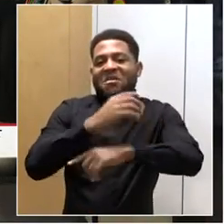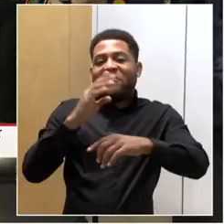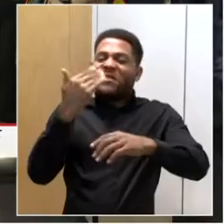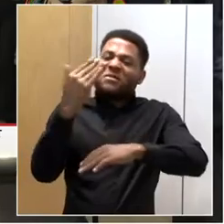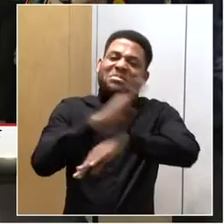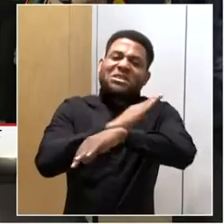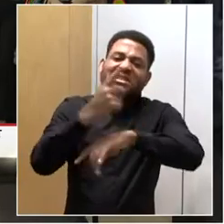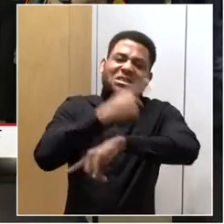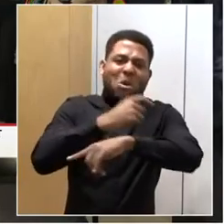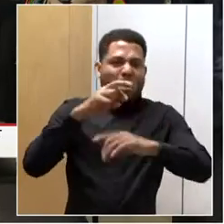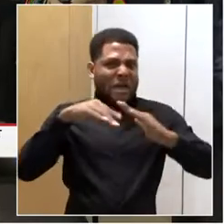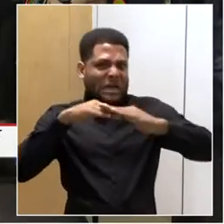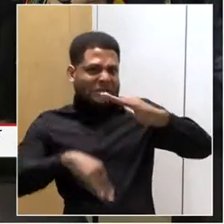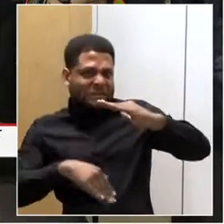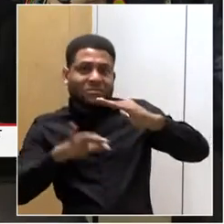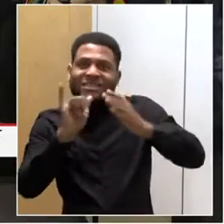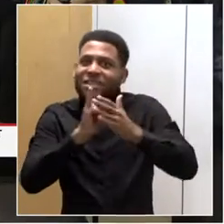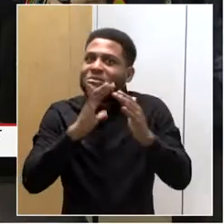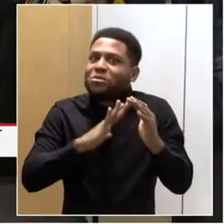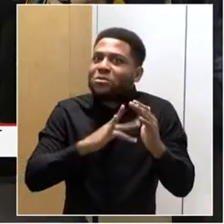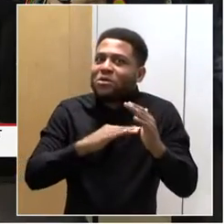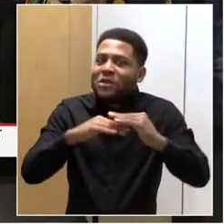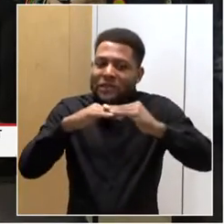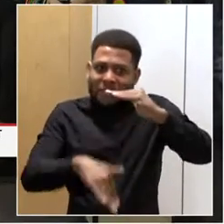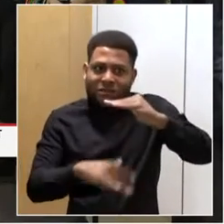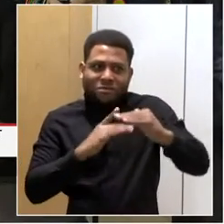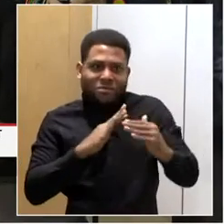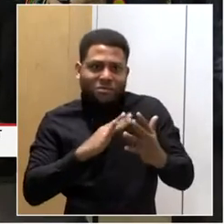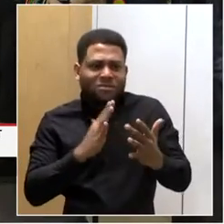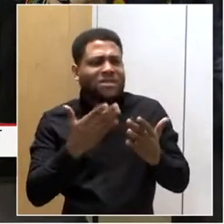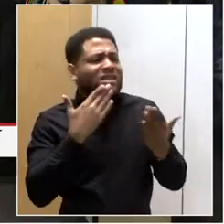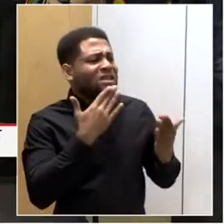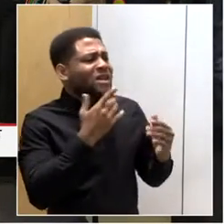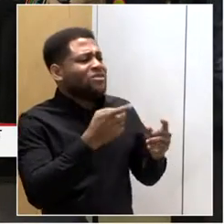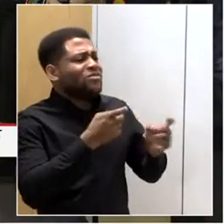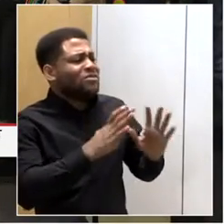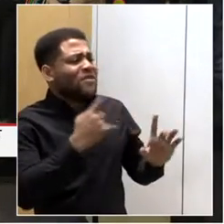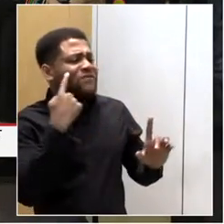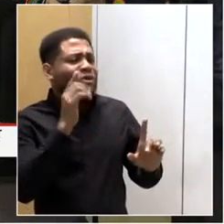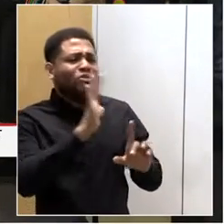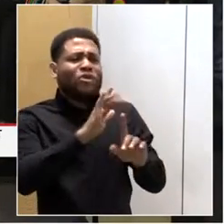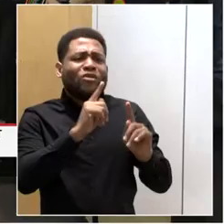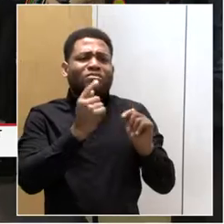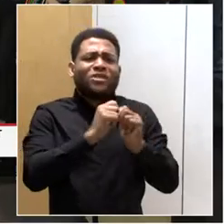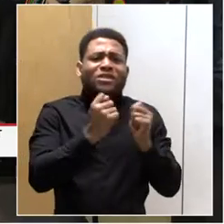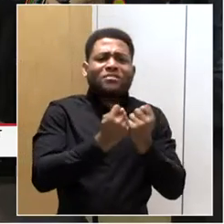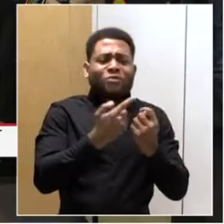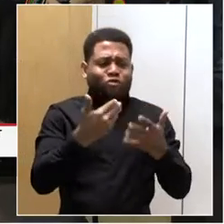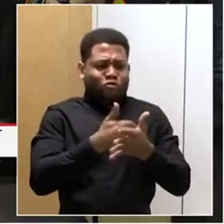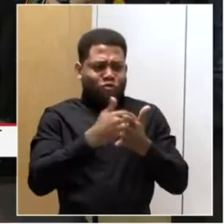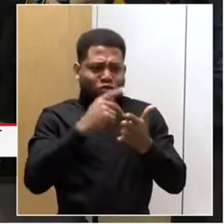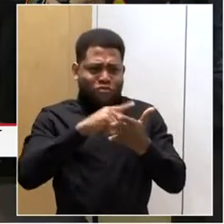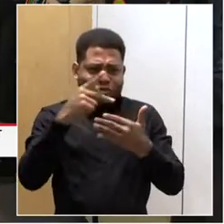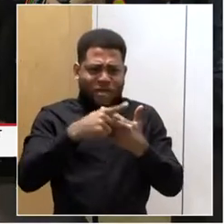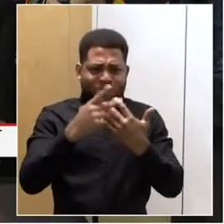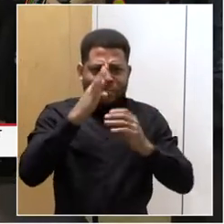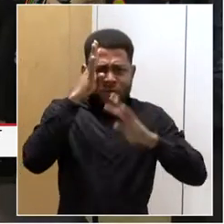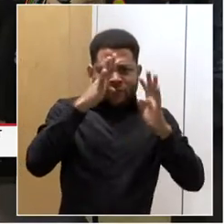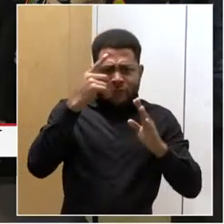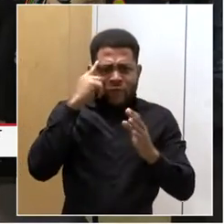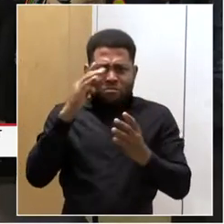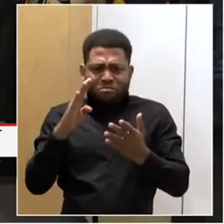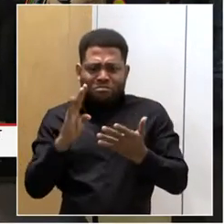to thank Director Hanlon and his team for creating easier ways for businesses to navigate this